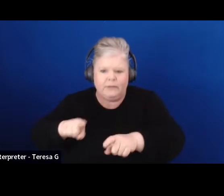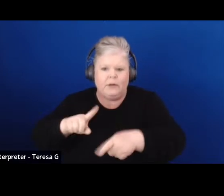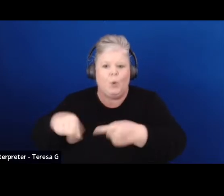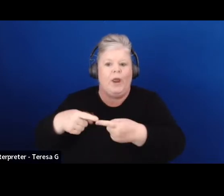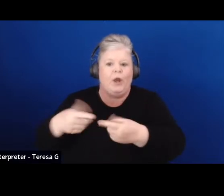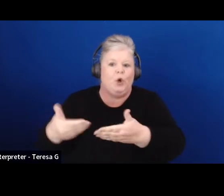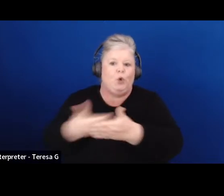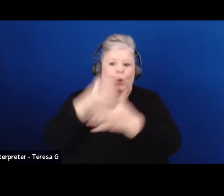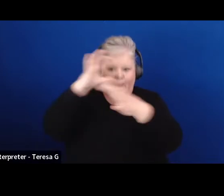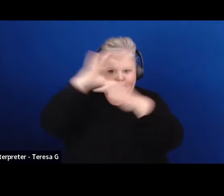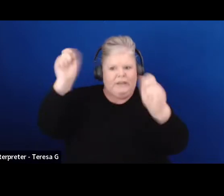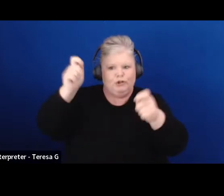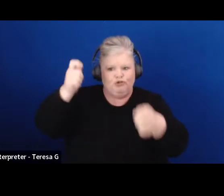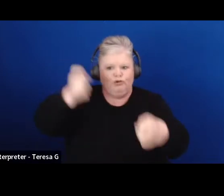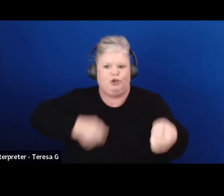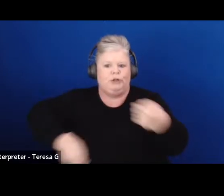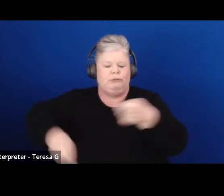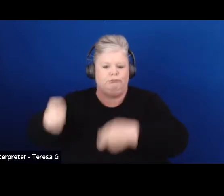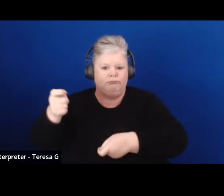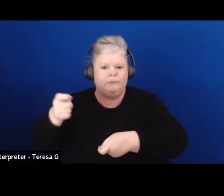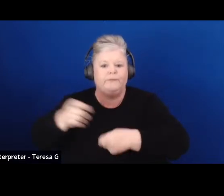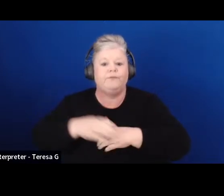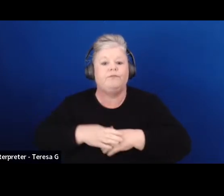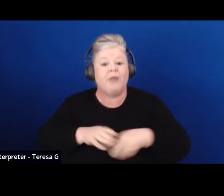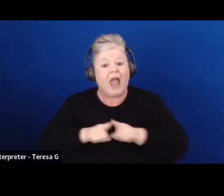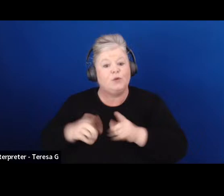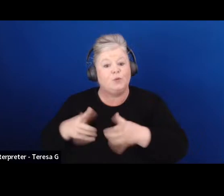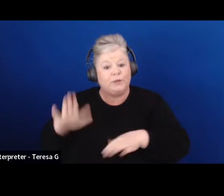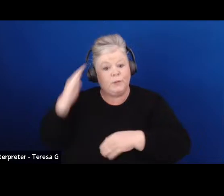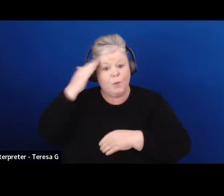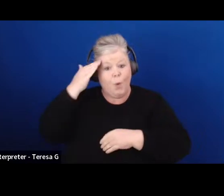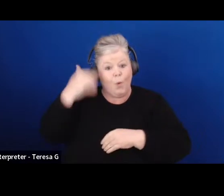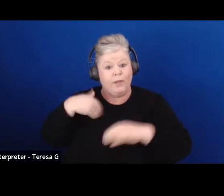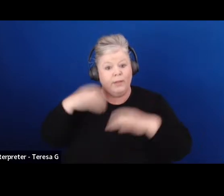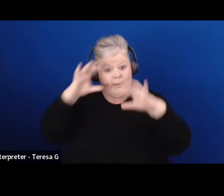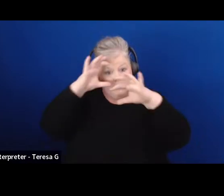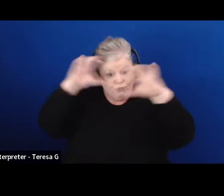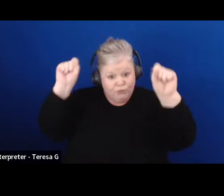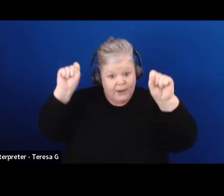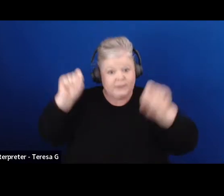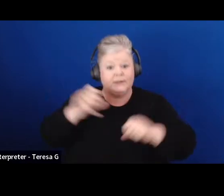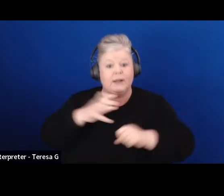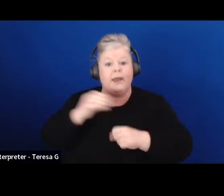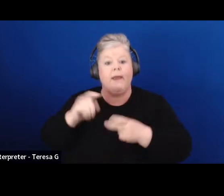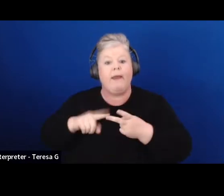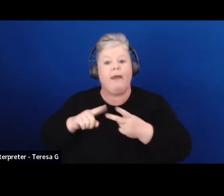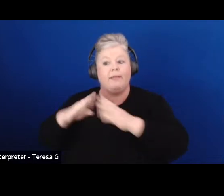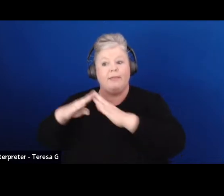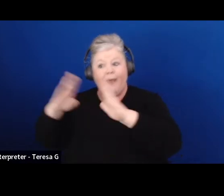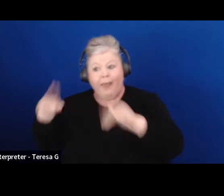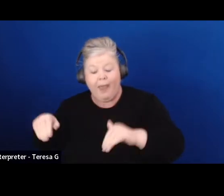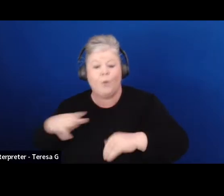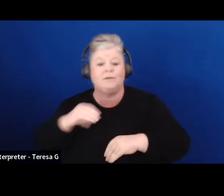we know, the president and the House and the